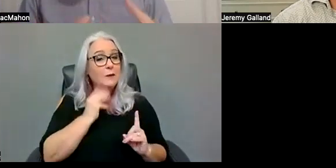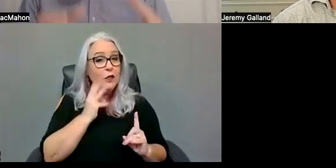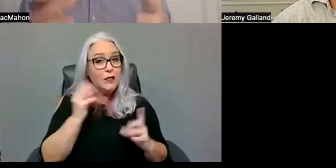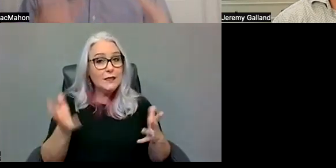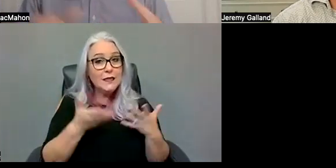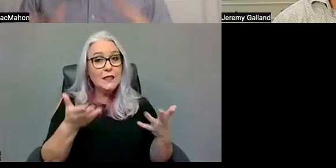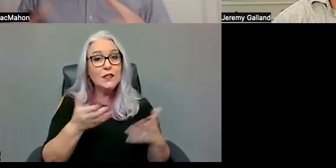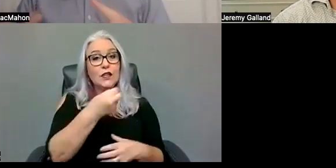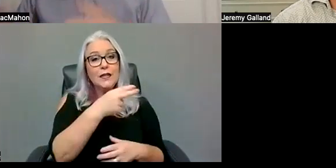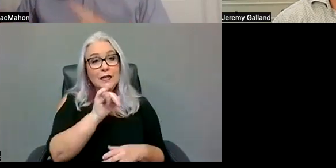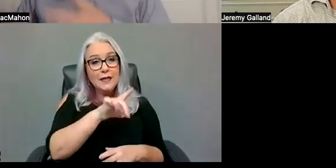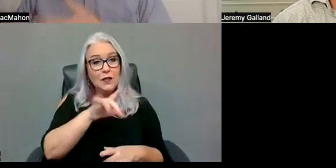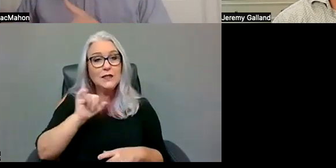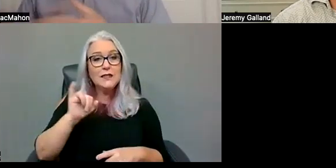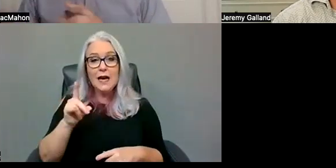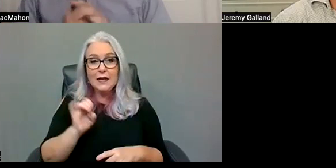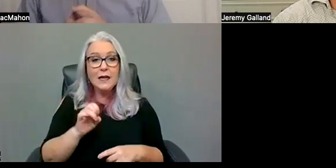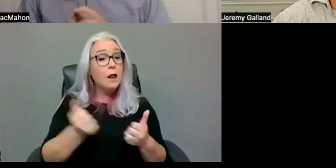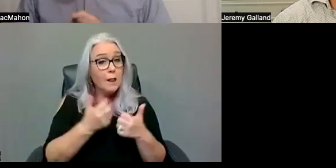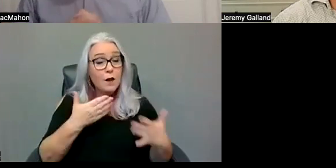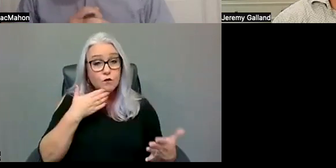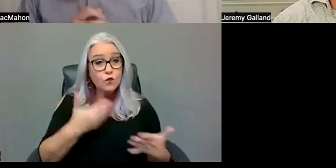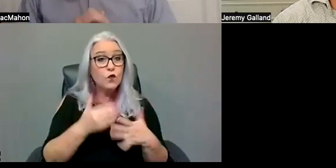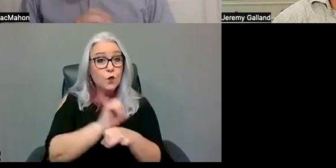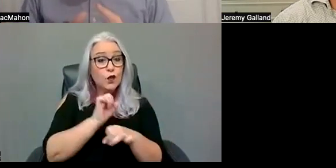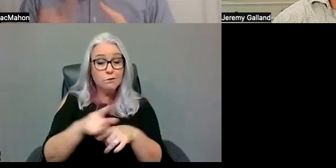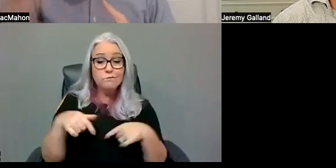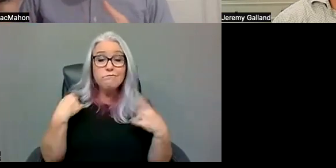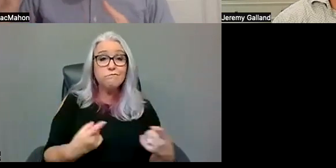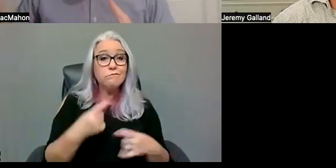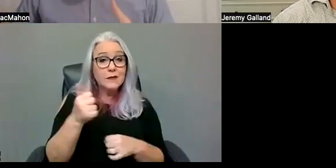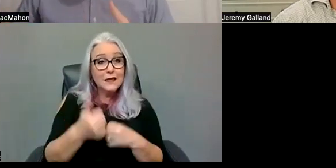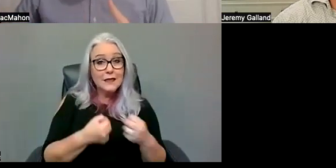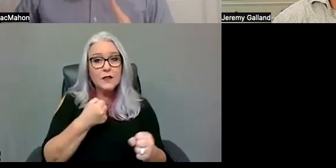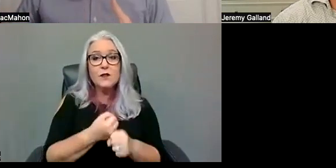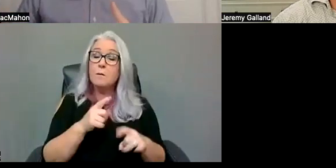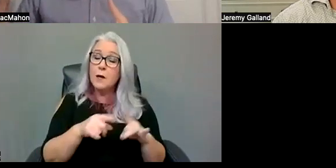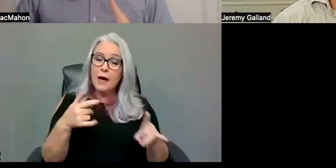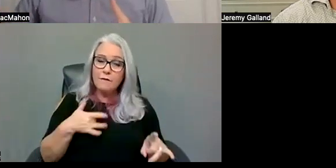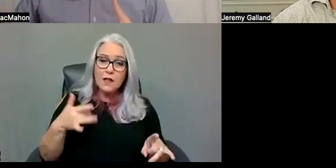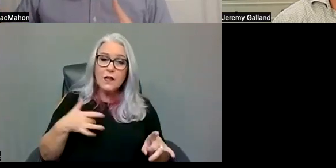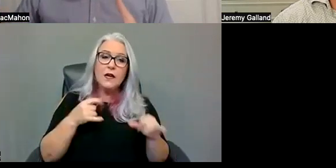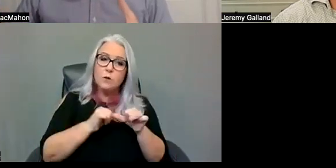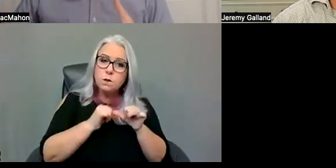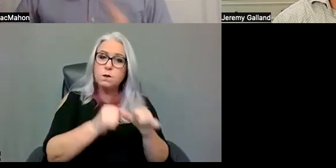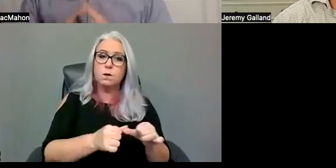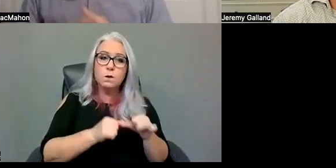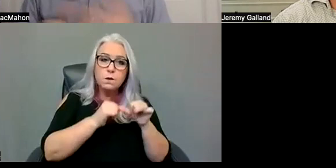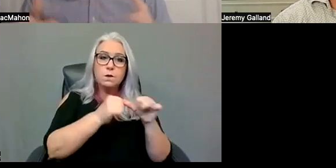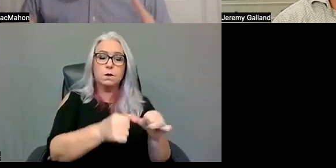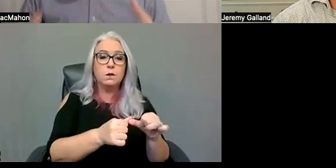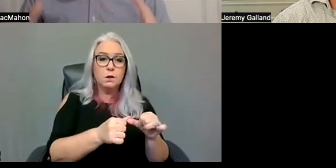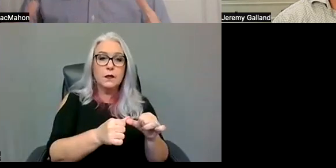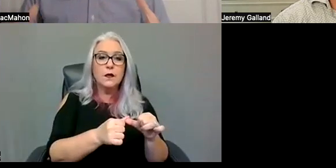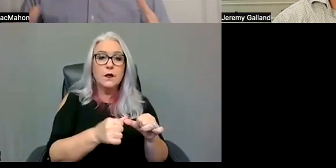It's clear that a lot of great work has happened over the last 10 years, but that work needs to be ongoing and it needs to continue.